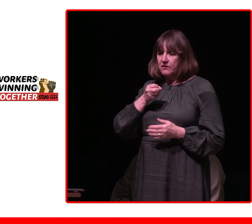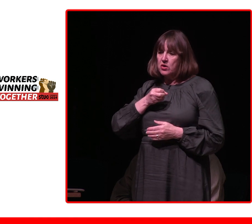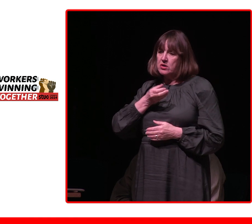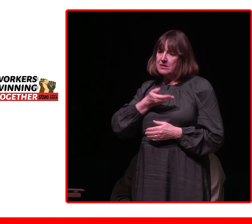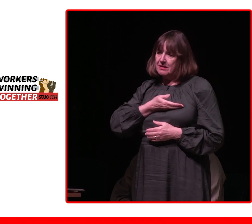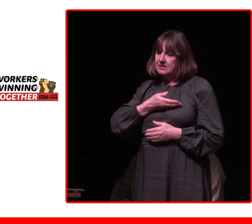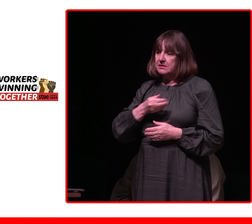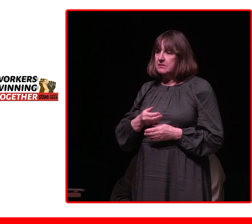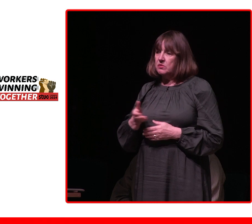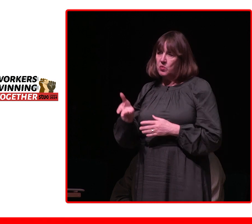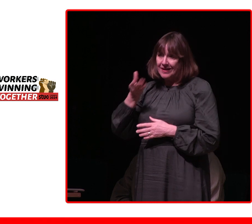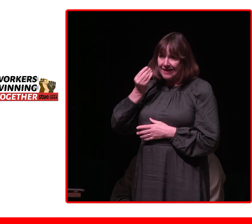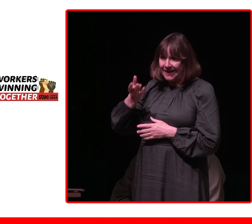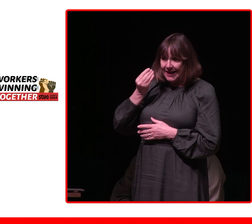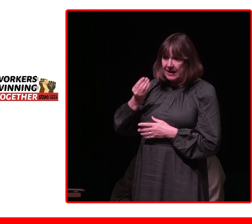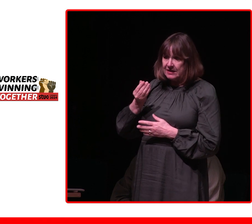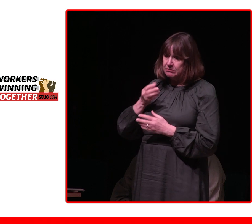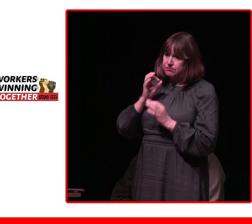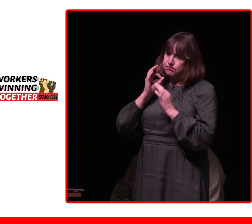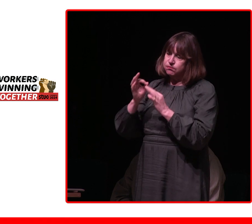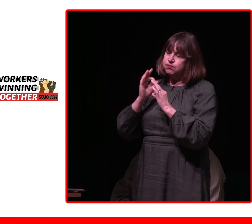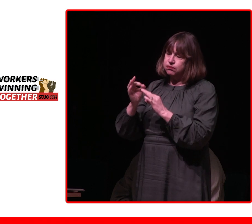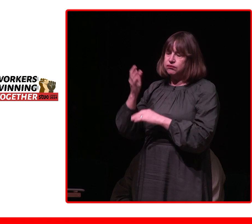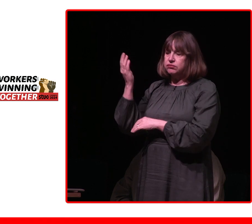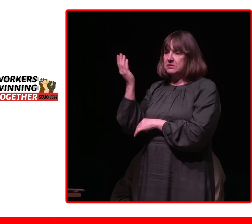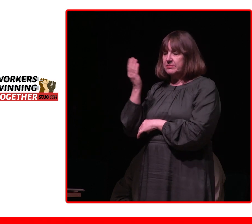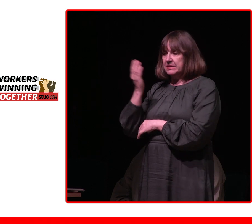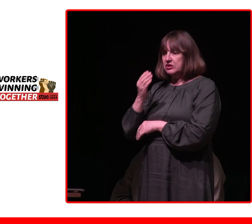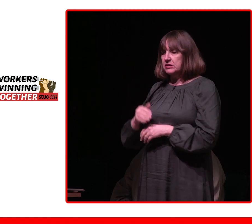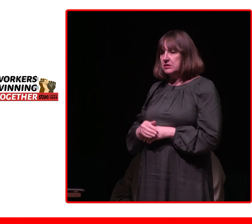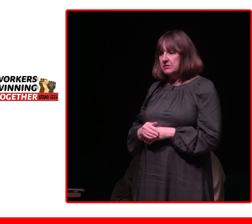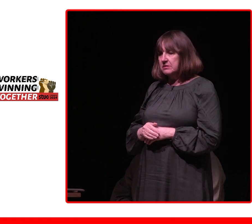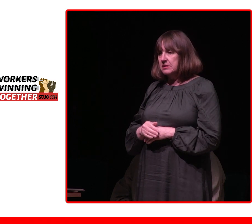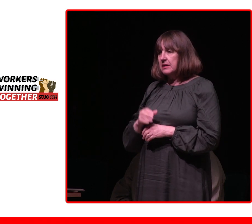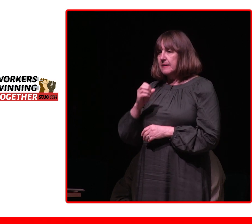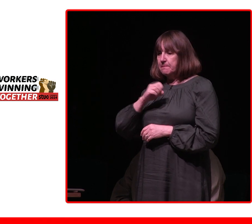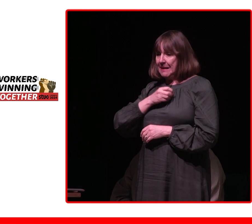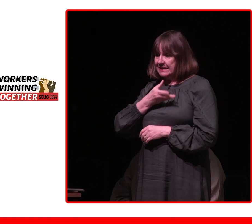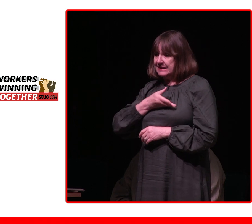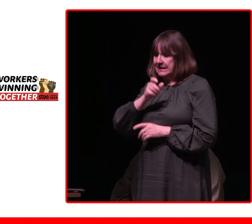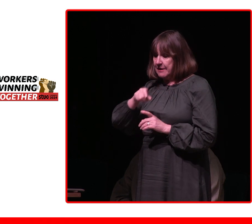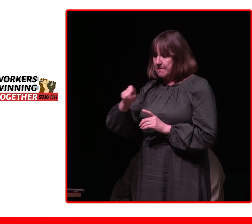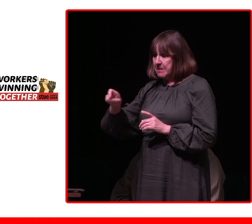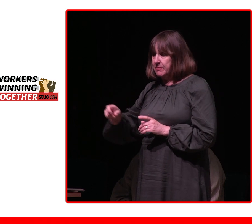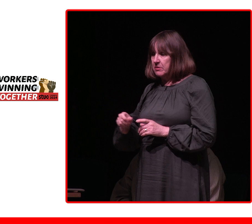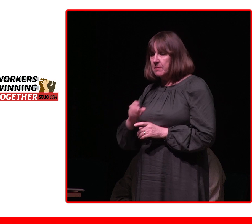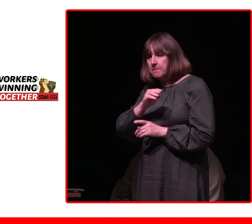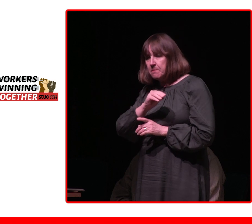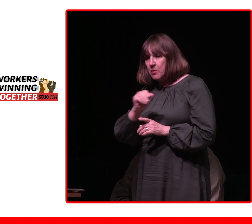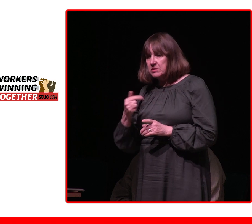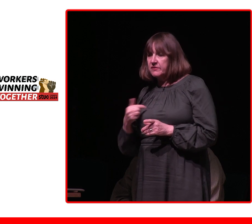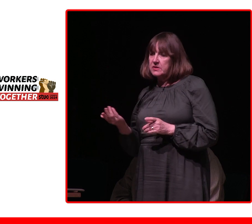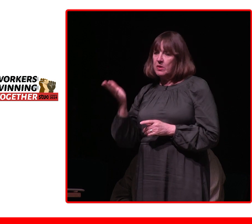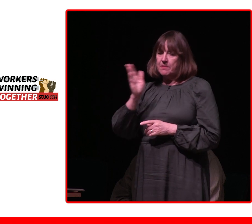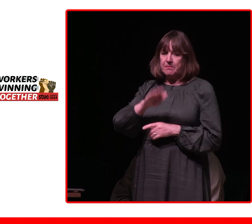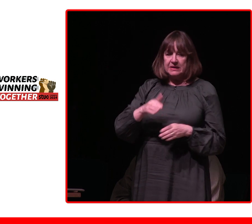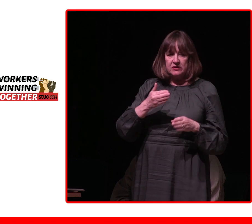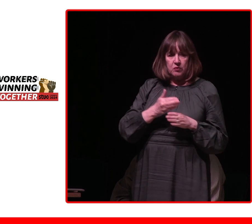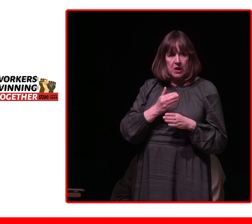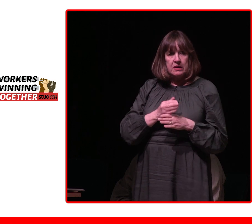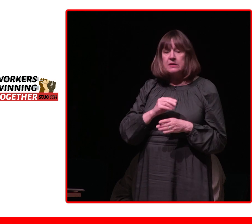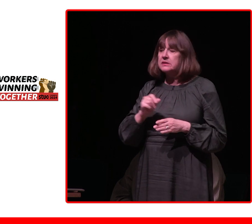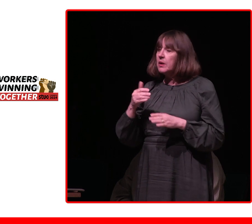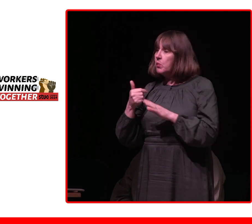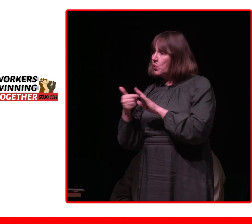excellent speeches and stood in solidarity with the Palestinian trade unions and the Palestinian people. Most of us then returned to work, but some of us went to the